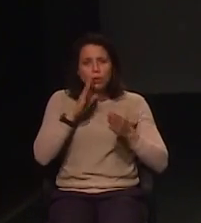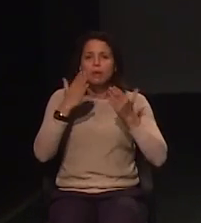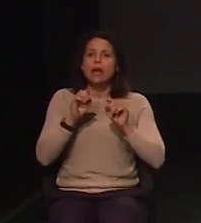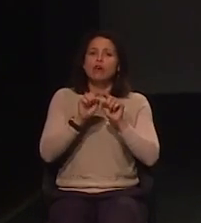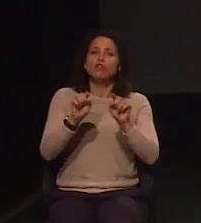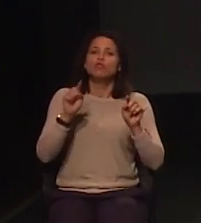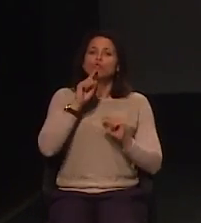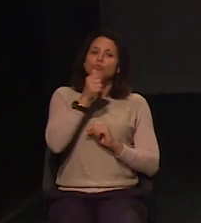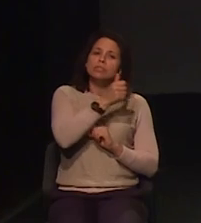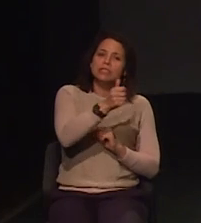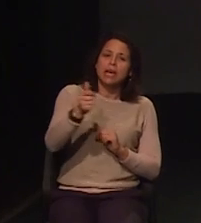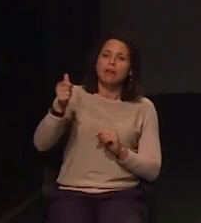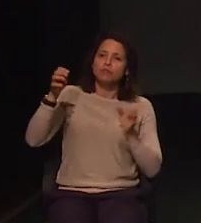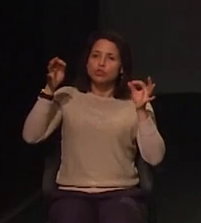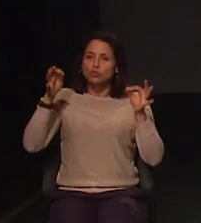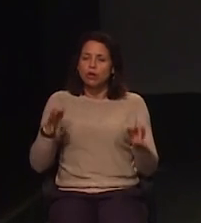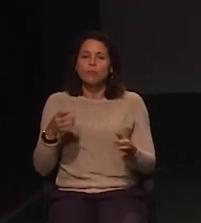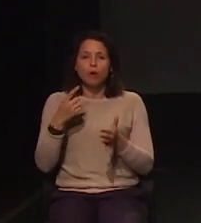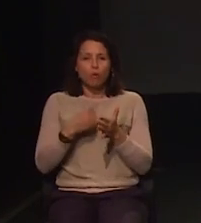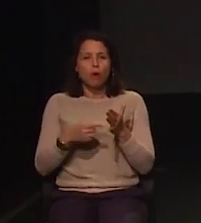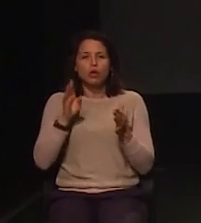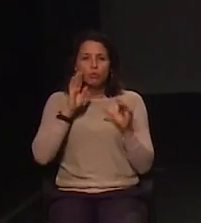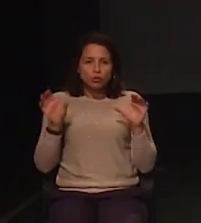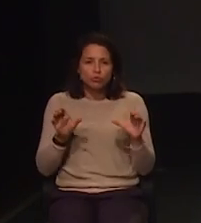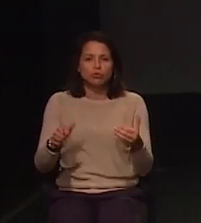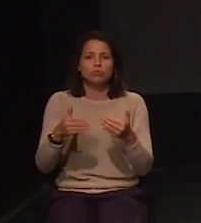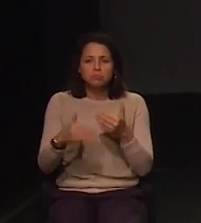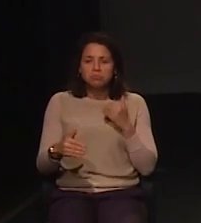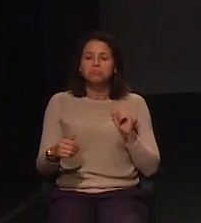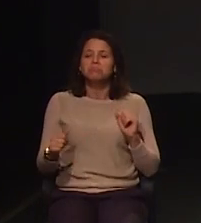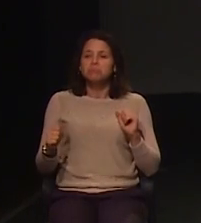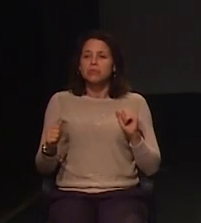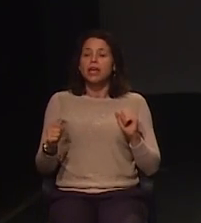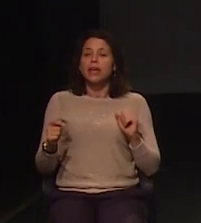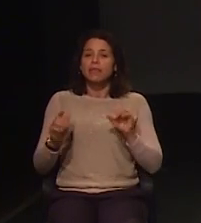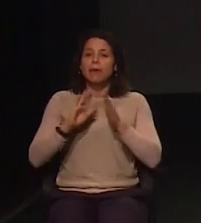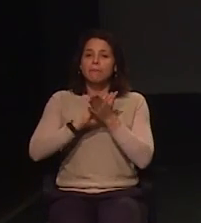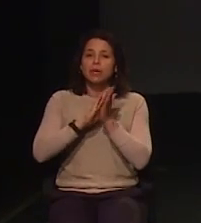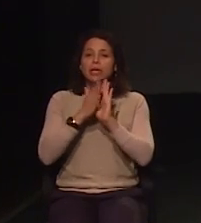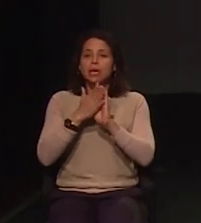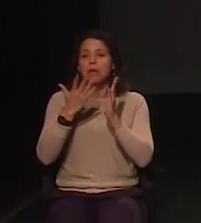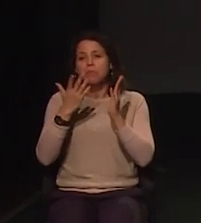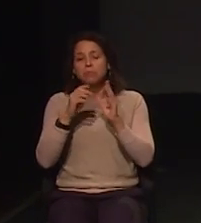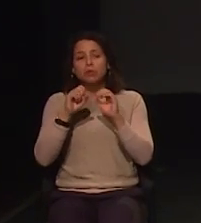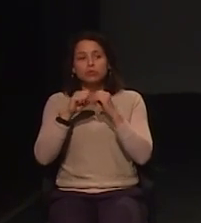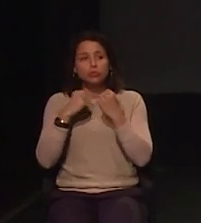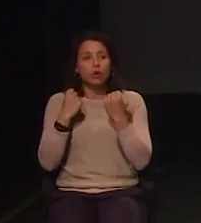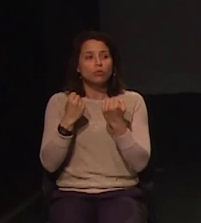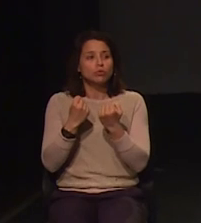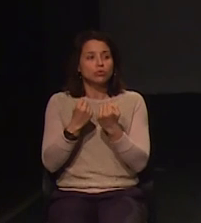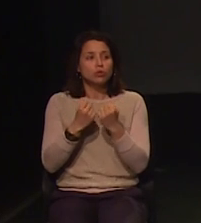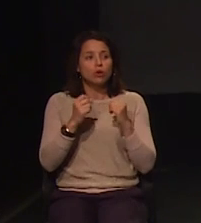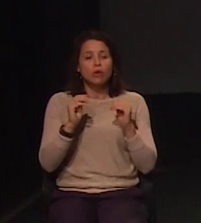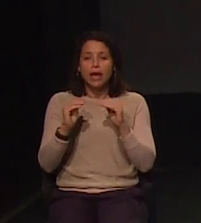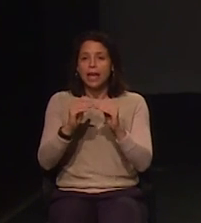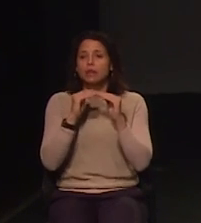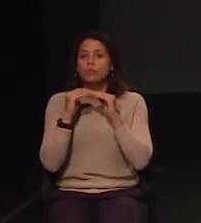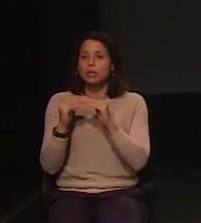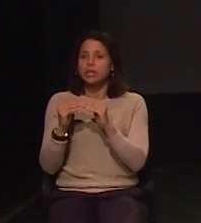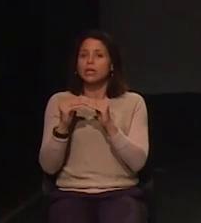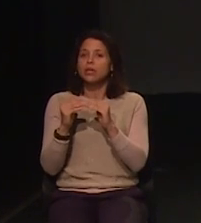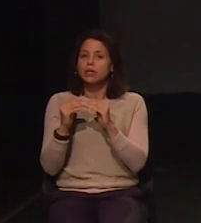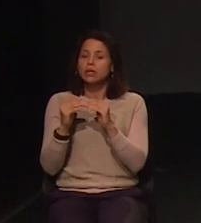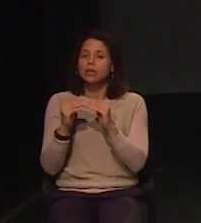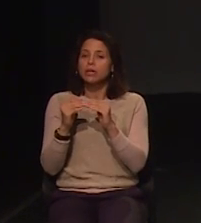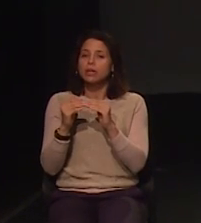it. And that turned into a social equity network. I don't know if Emily Berry's in the room, but she was one of our dancers, and